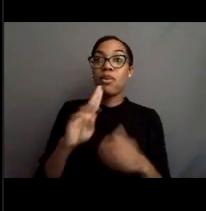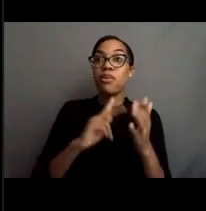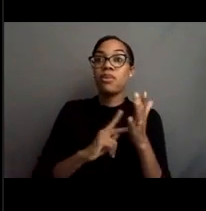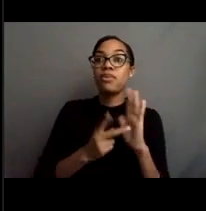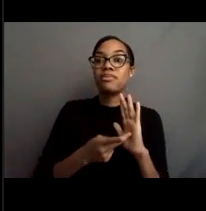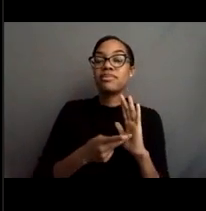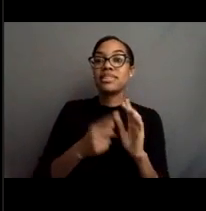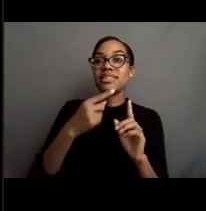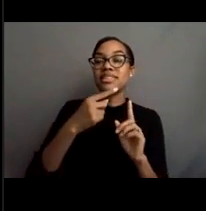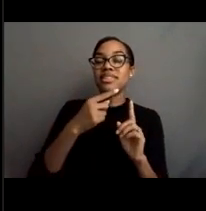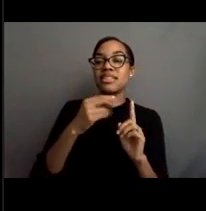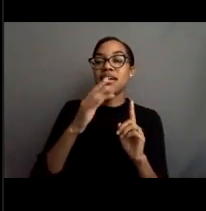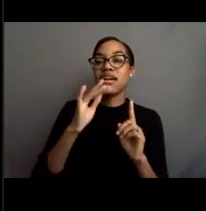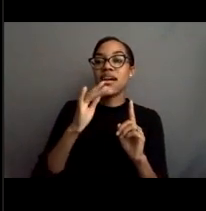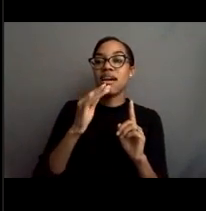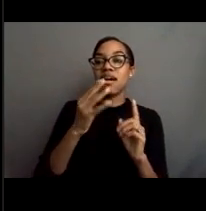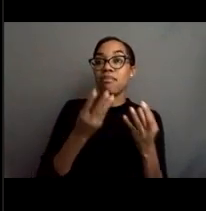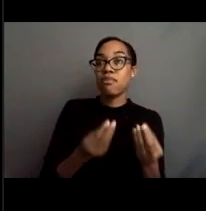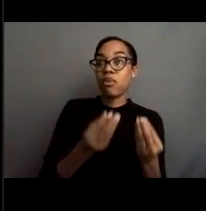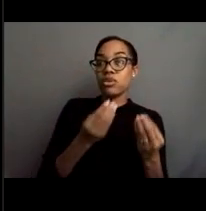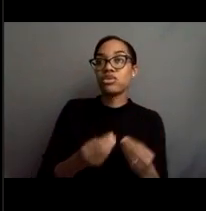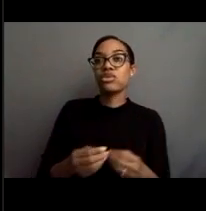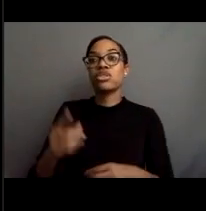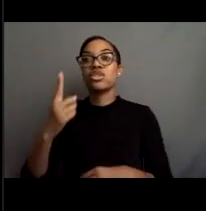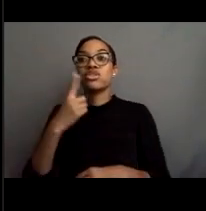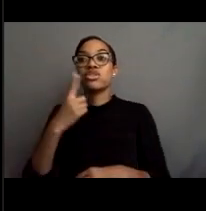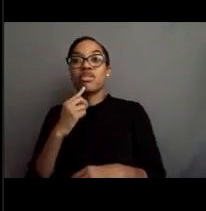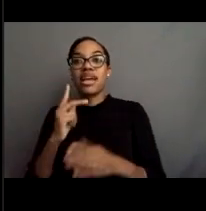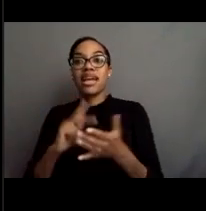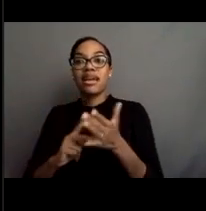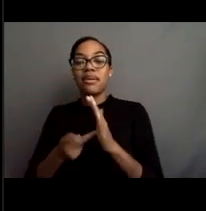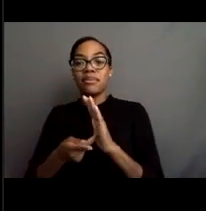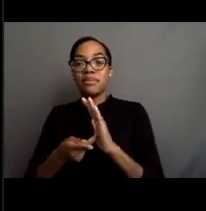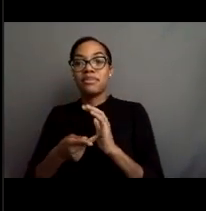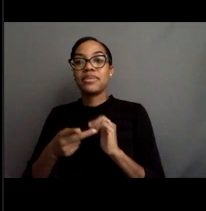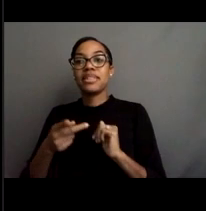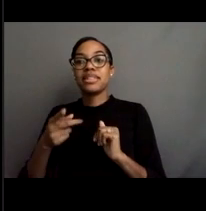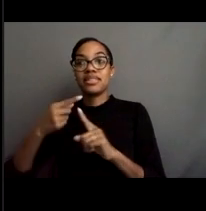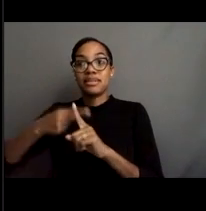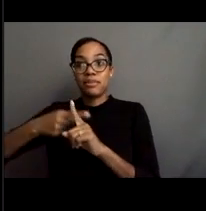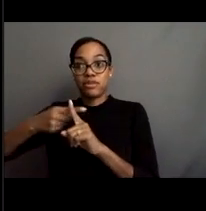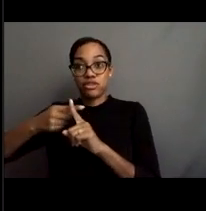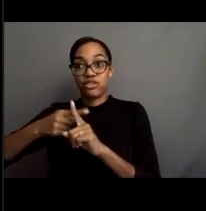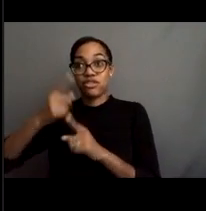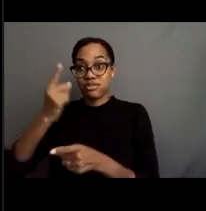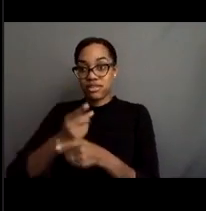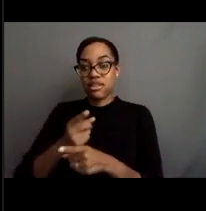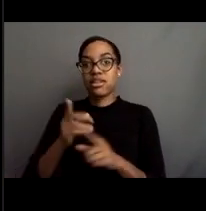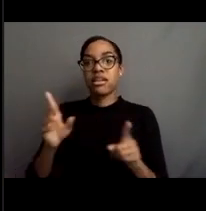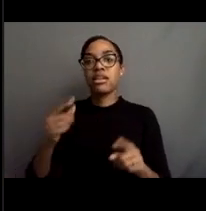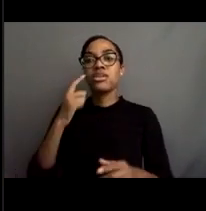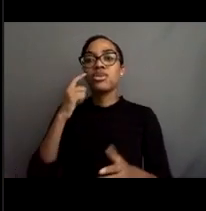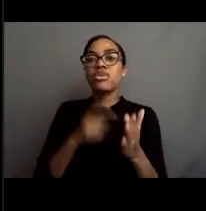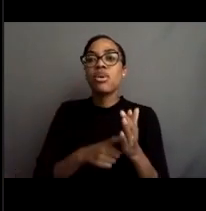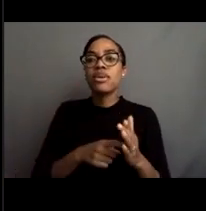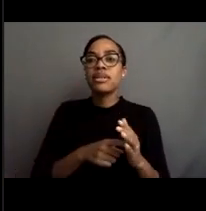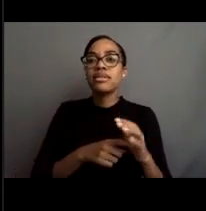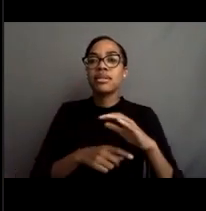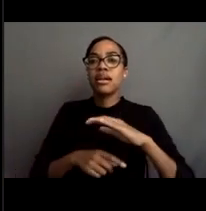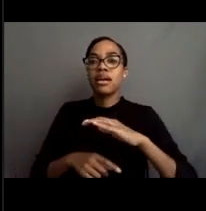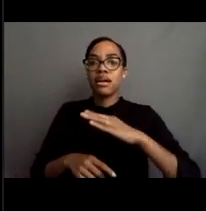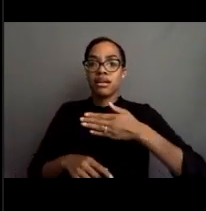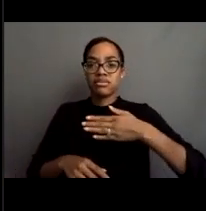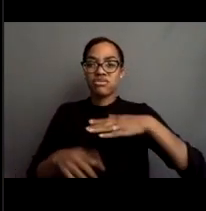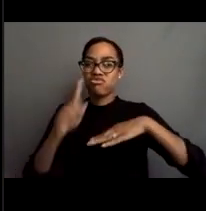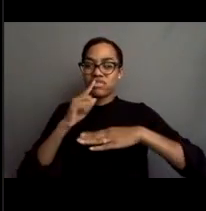that each one of these cities where we launched the weather balloon, all these look different. None of these lines look the same. And that's because the weather is